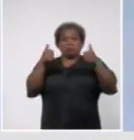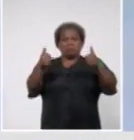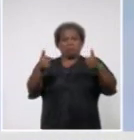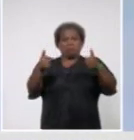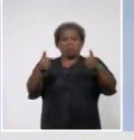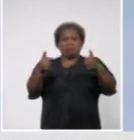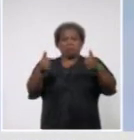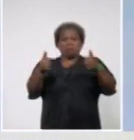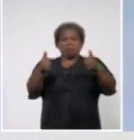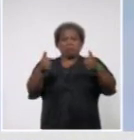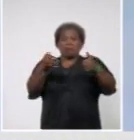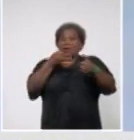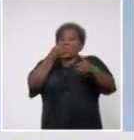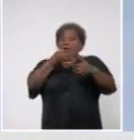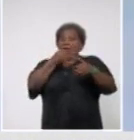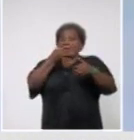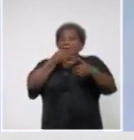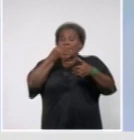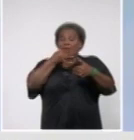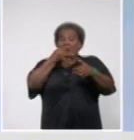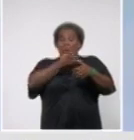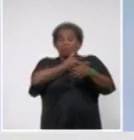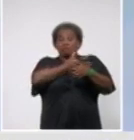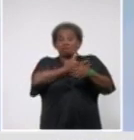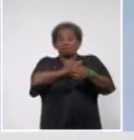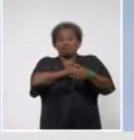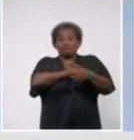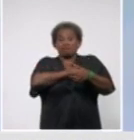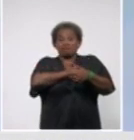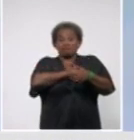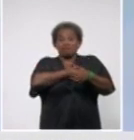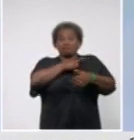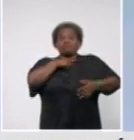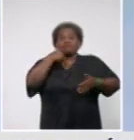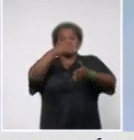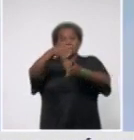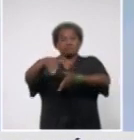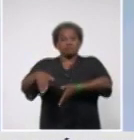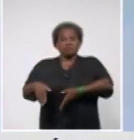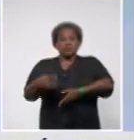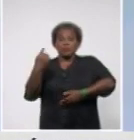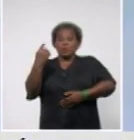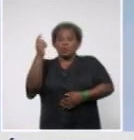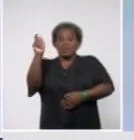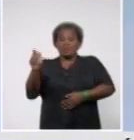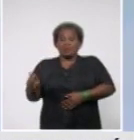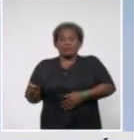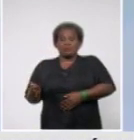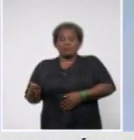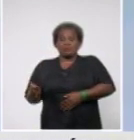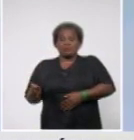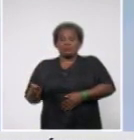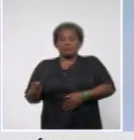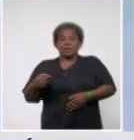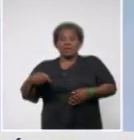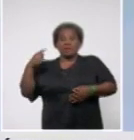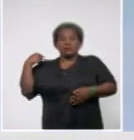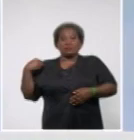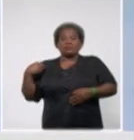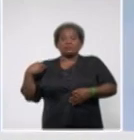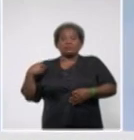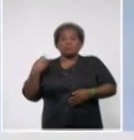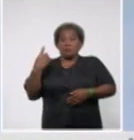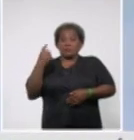Yesterday, 1 COVID-19 related death occurred in the country. This means that the COVID-19 death toll on the